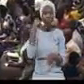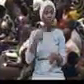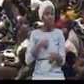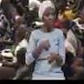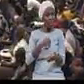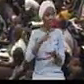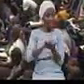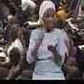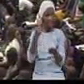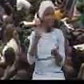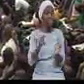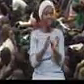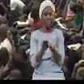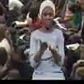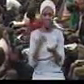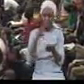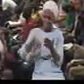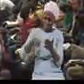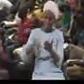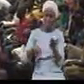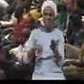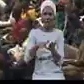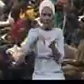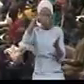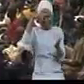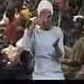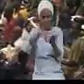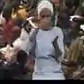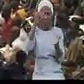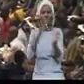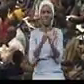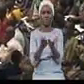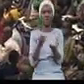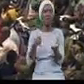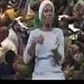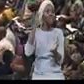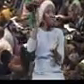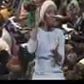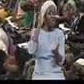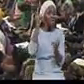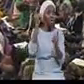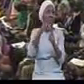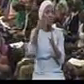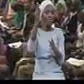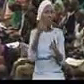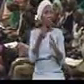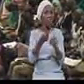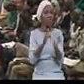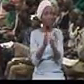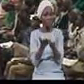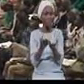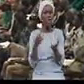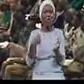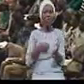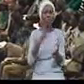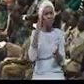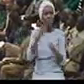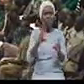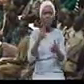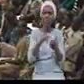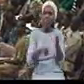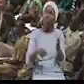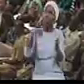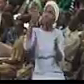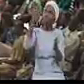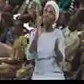read the Bible, and we study the Bible, and we hear the word of God from the Bible, we will do what the Lord is telling us to do. There